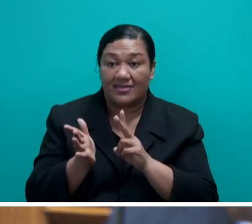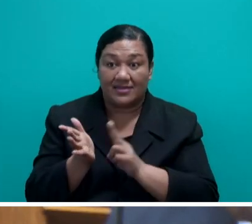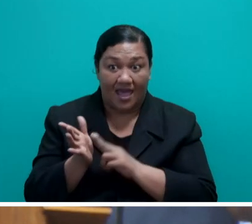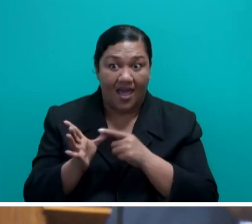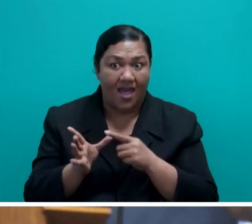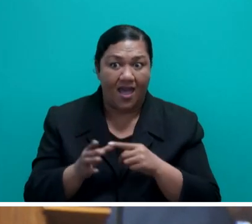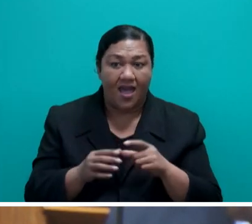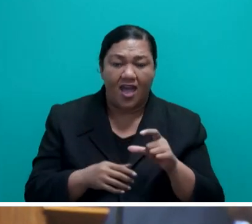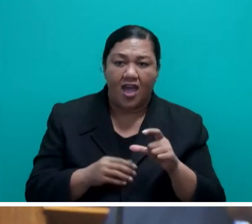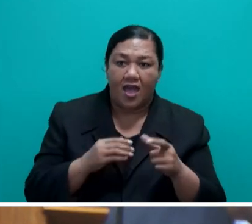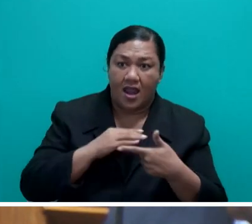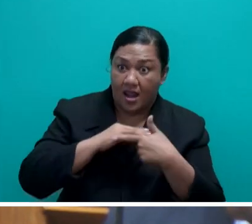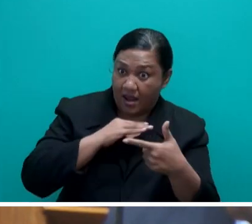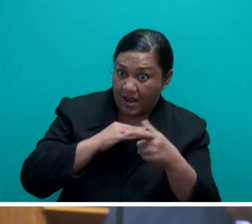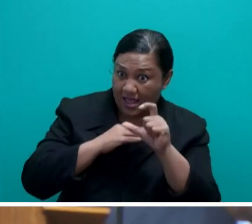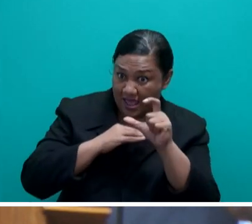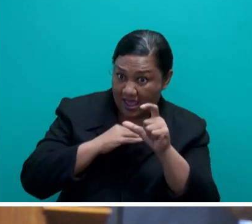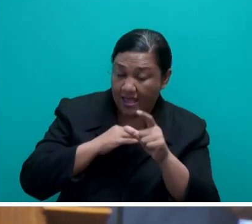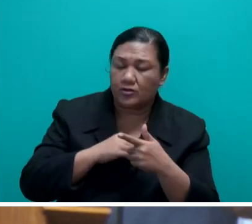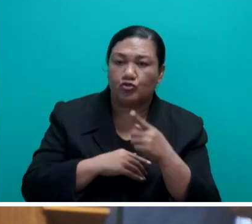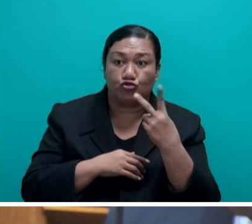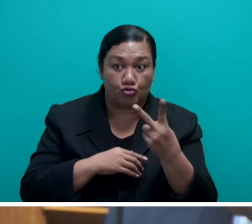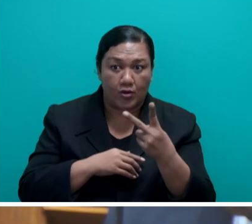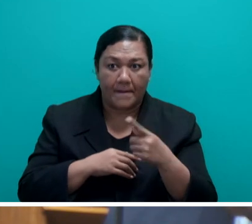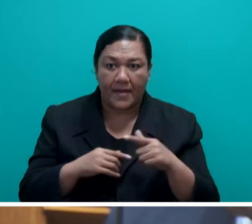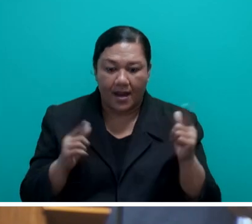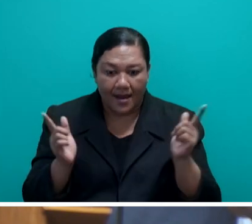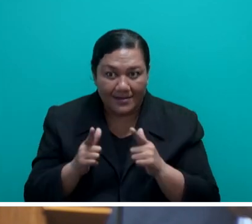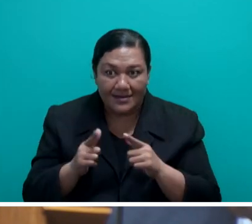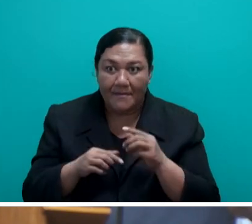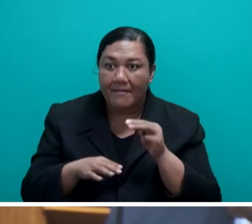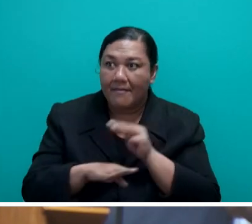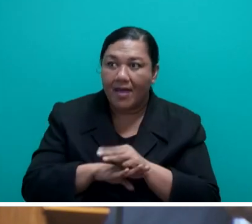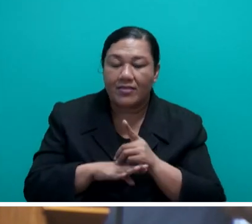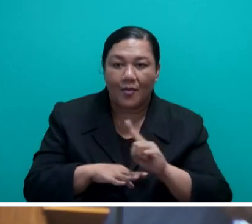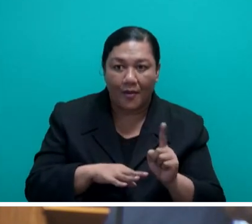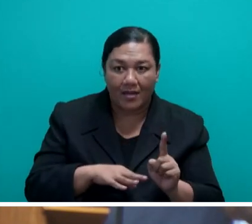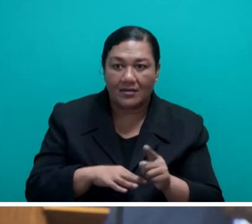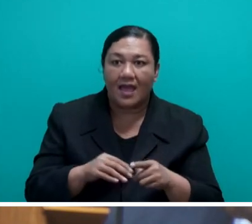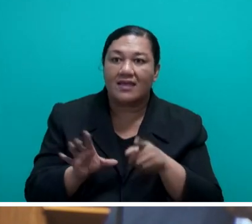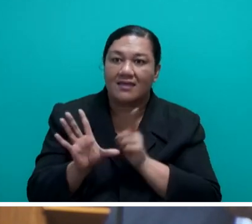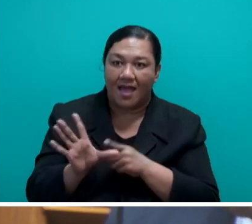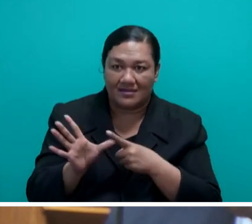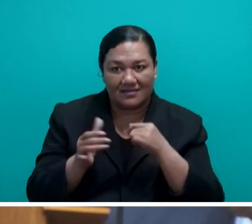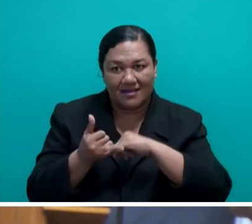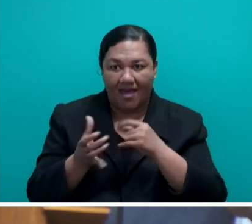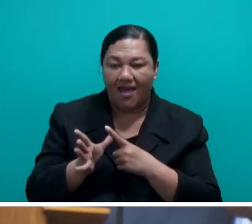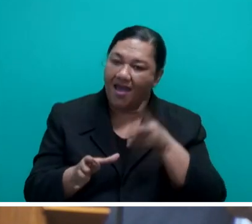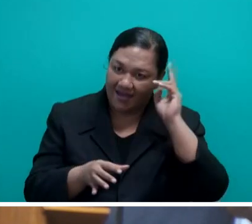2 event, it happened in less than a month after Category 5 tropical cyclone Yasa also hit Fiji.